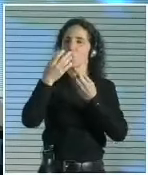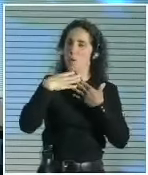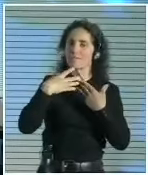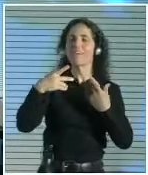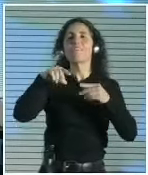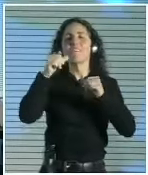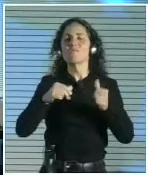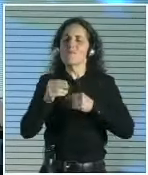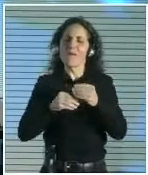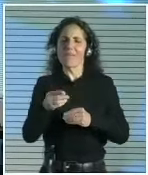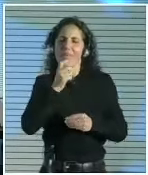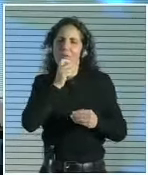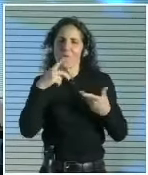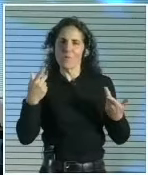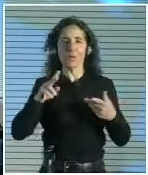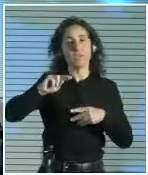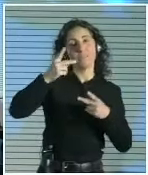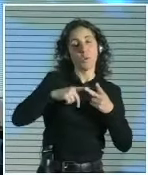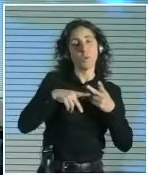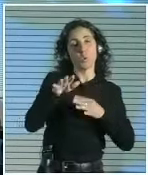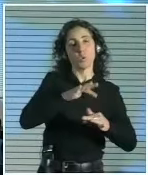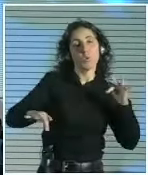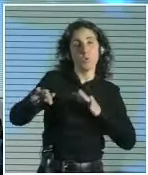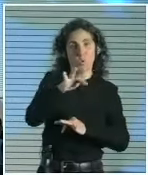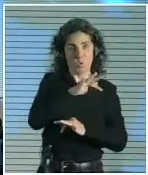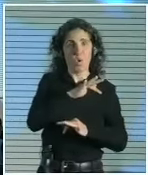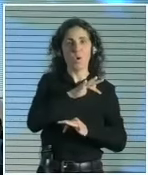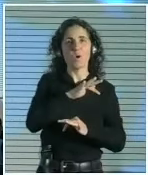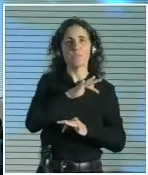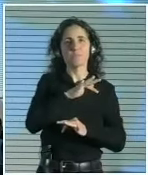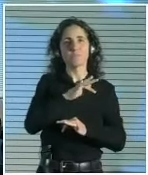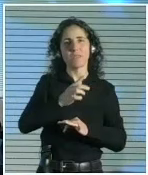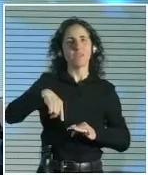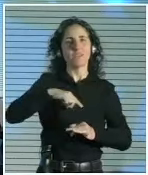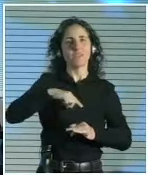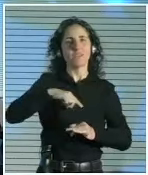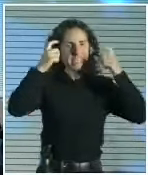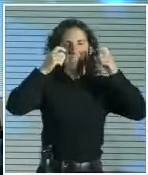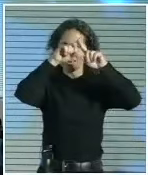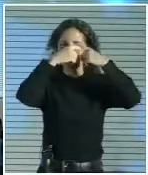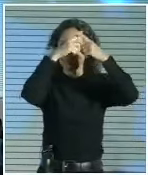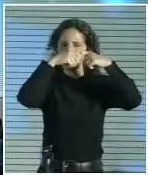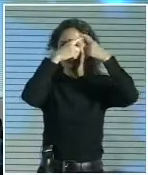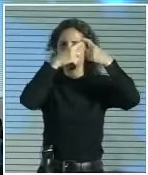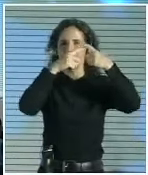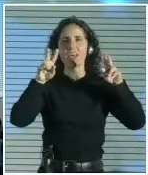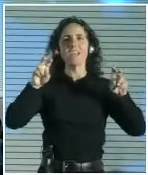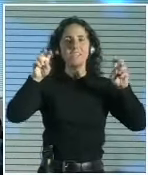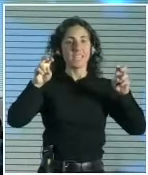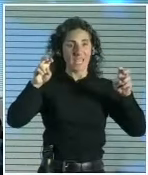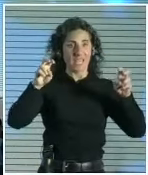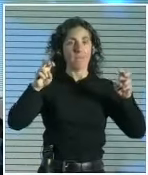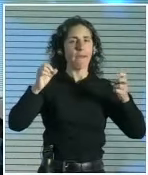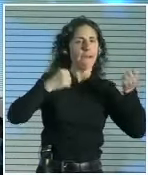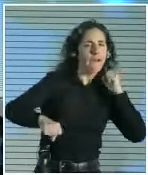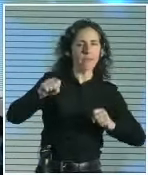have tried to, let's say, reflect on how those action frameworks can actually trigger additional effects at